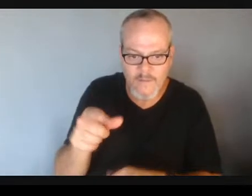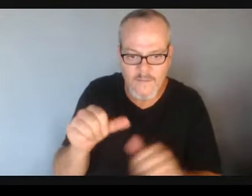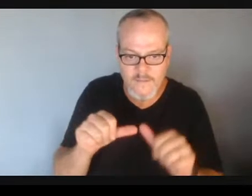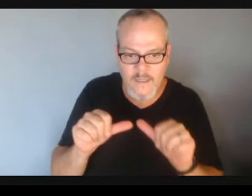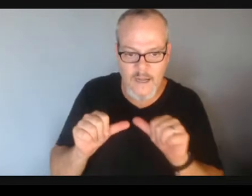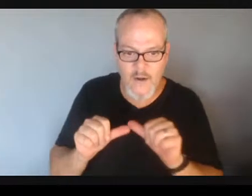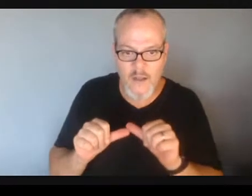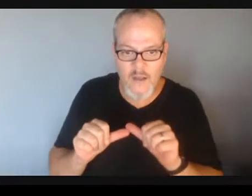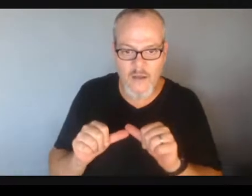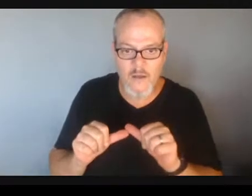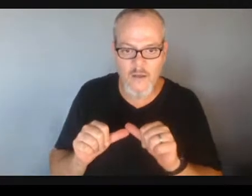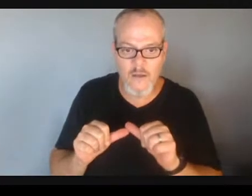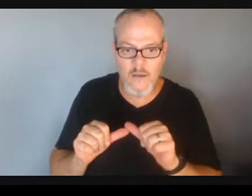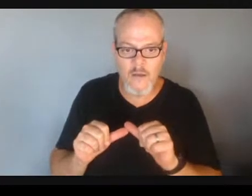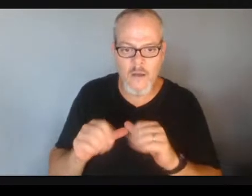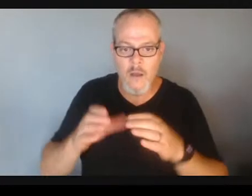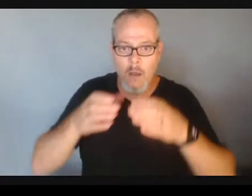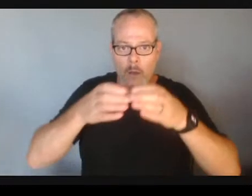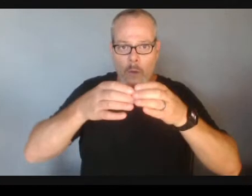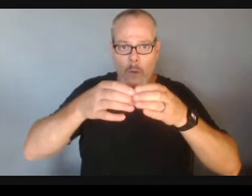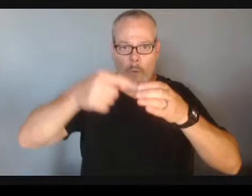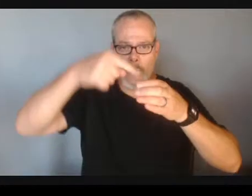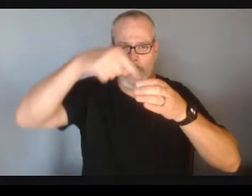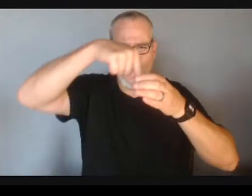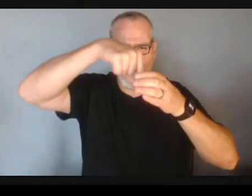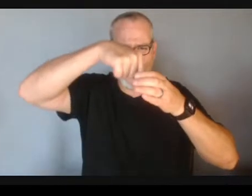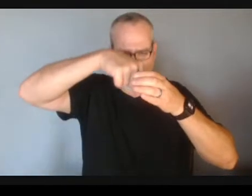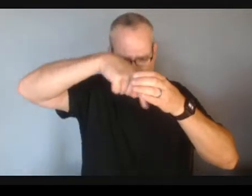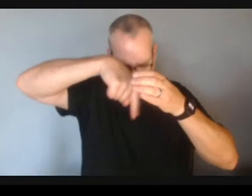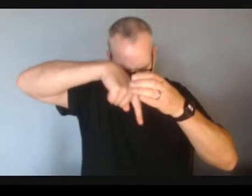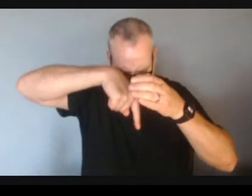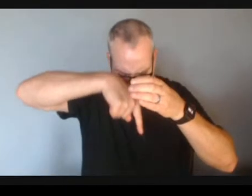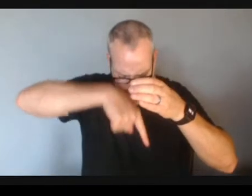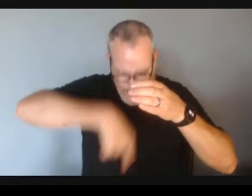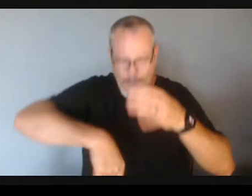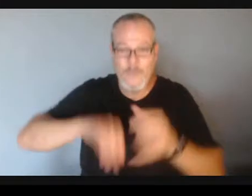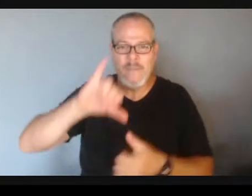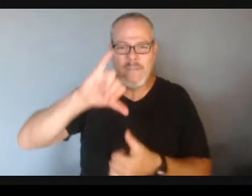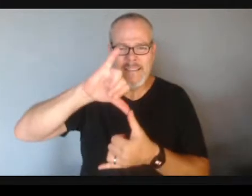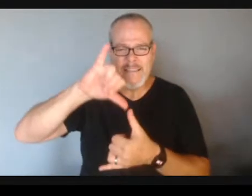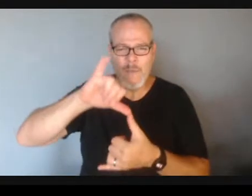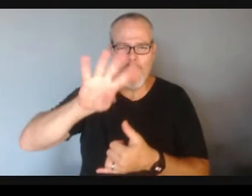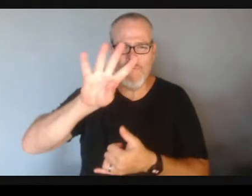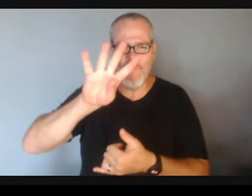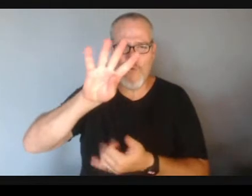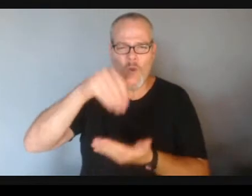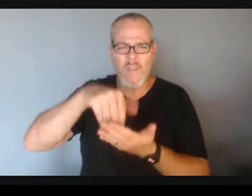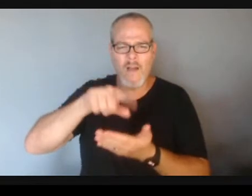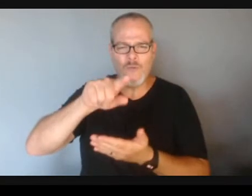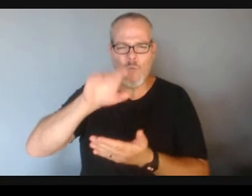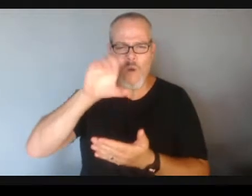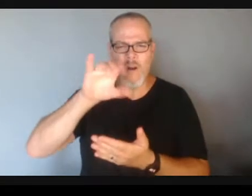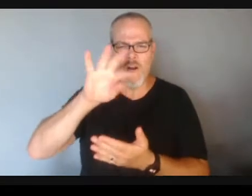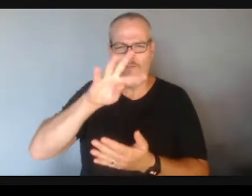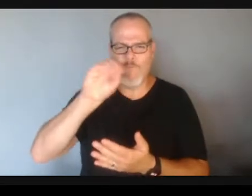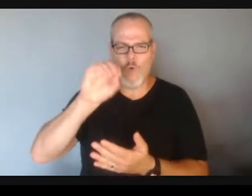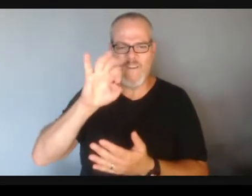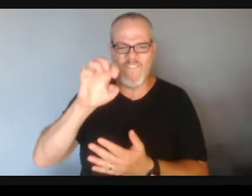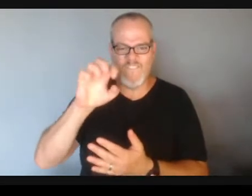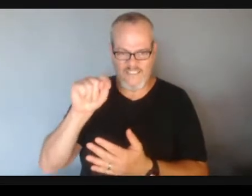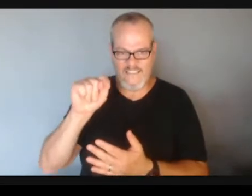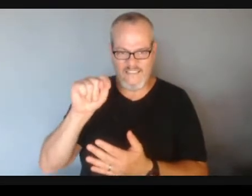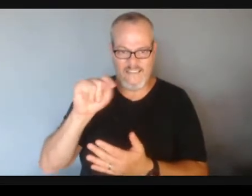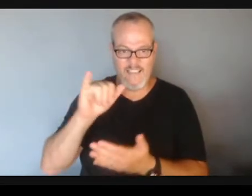too. A borehole drilled in 1973 to a depth of 4,140 feet. And